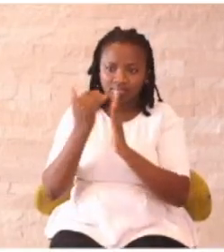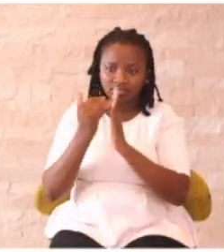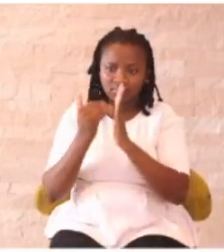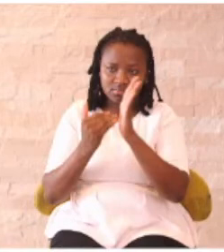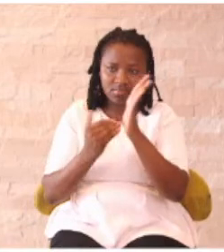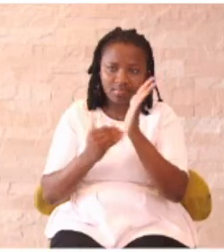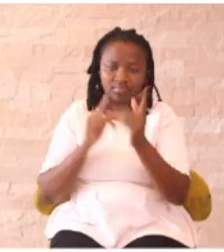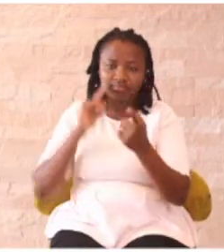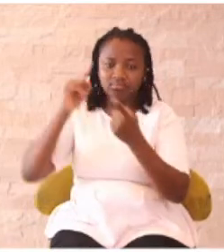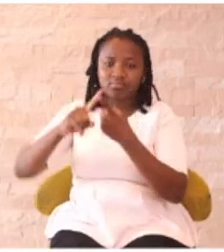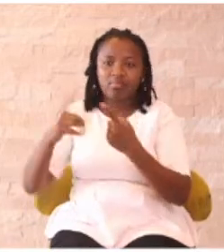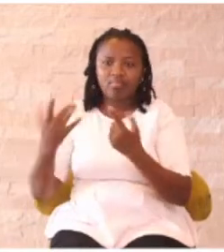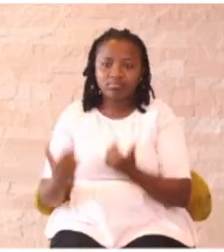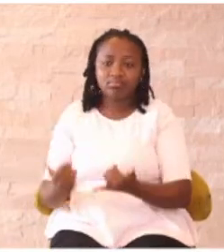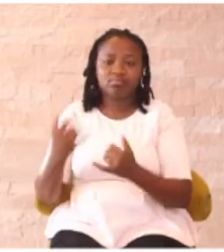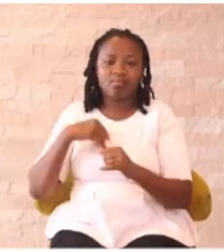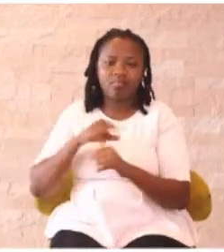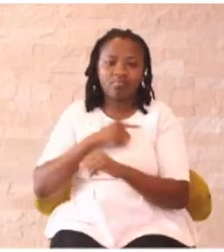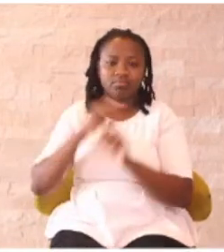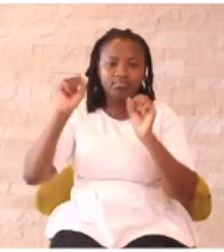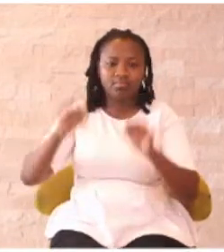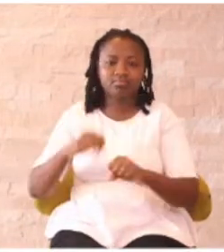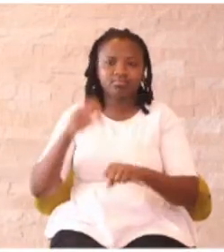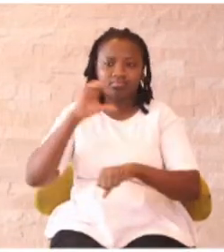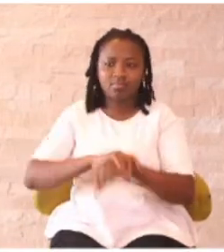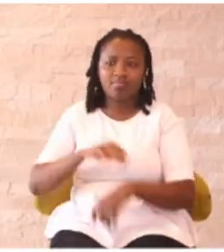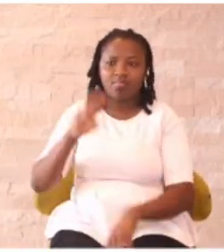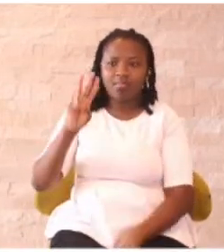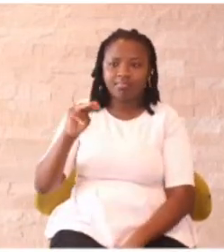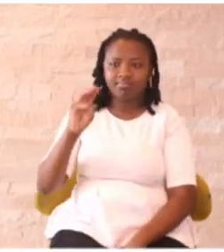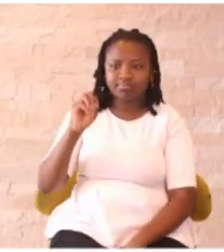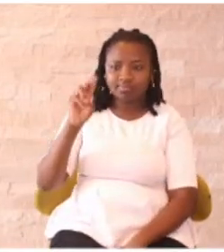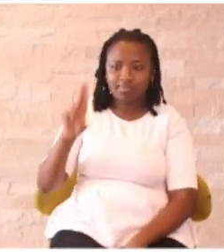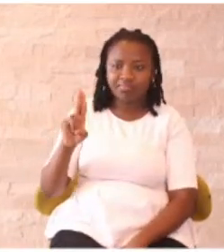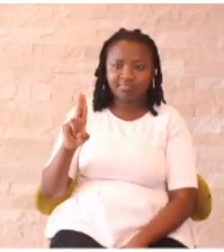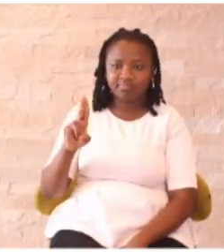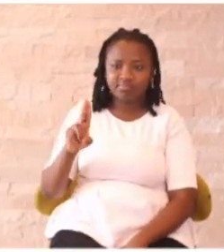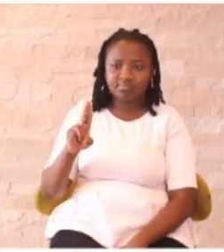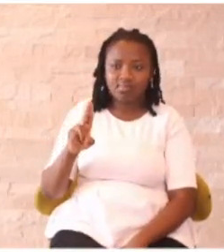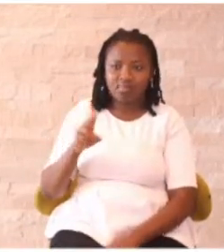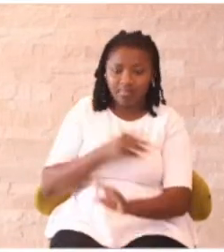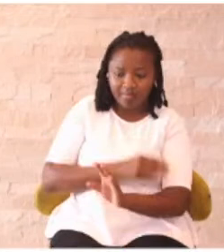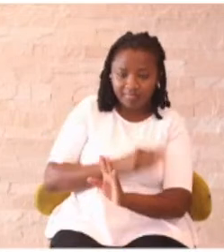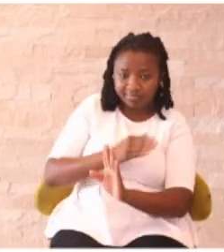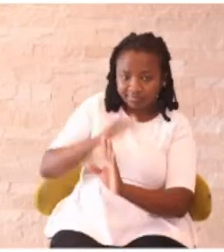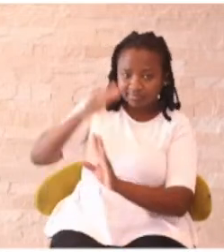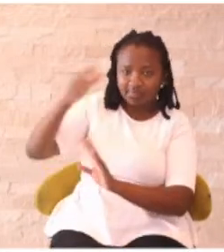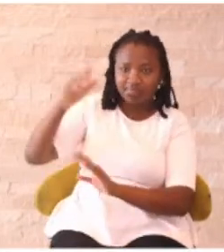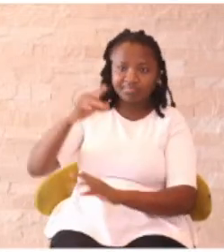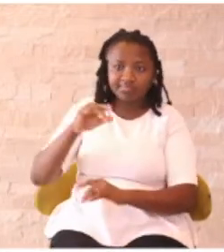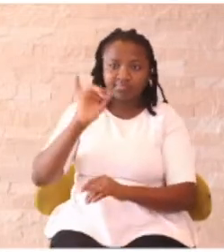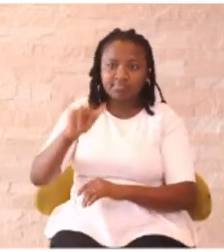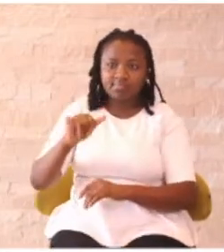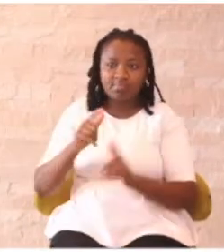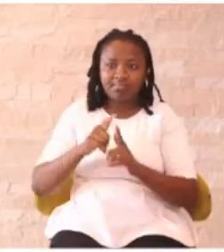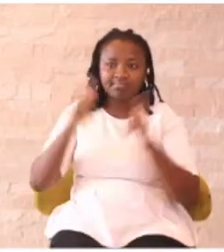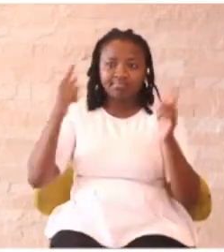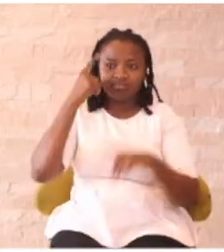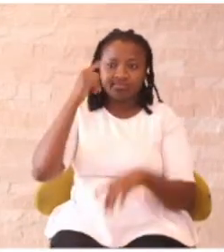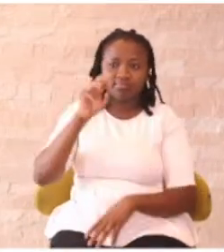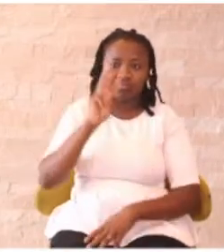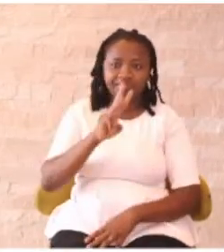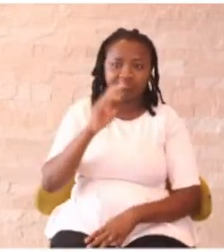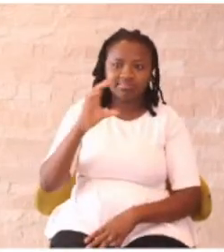that point where we are able to get an MOU. That was big for WCC.